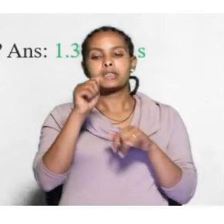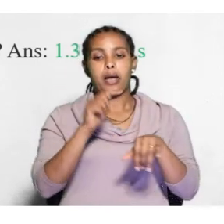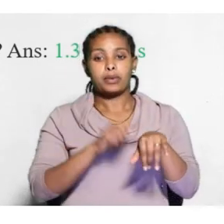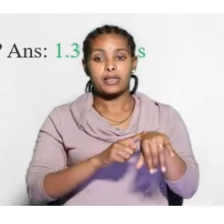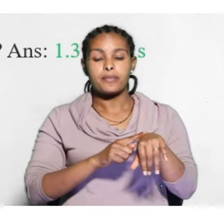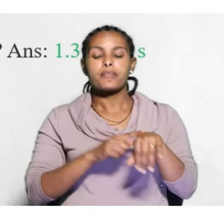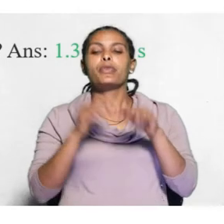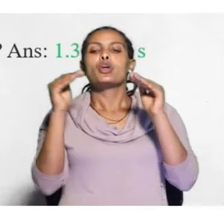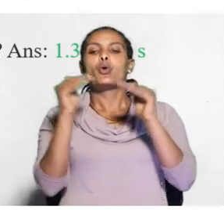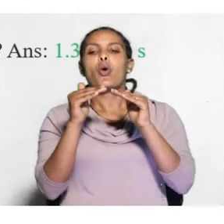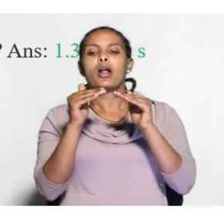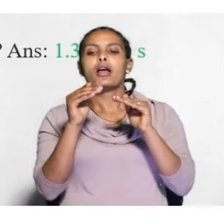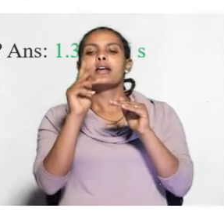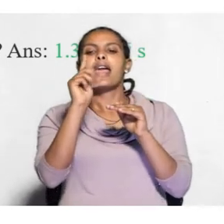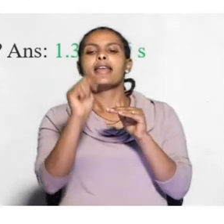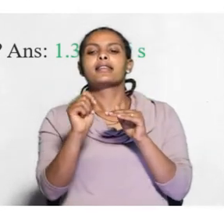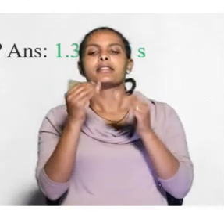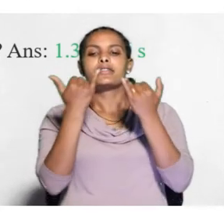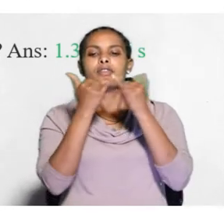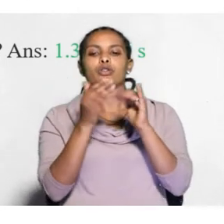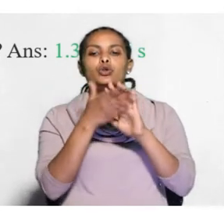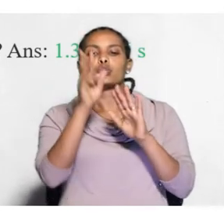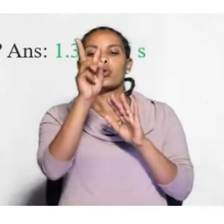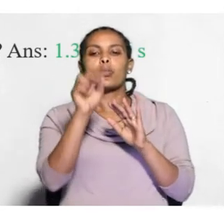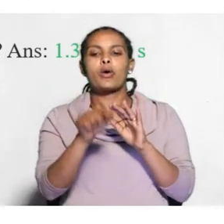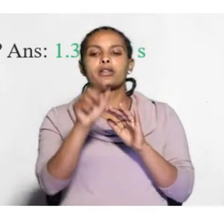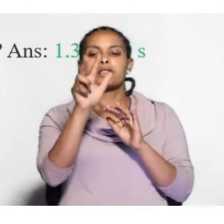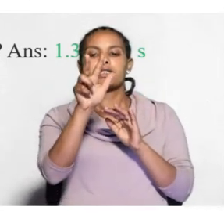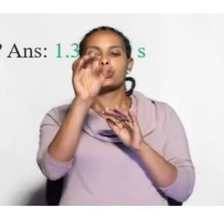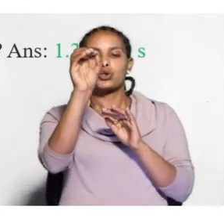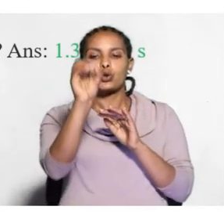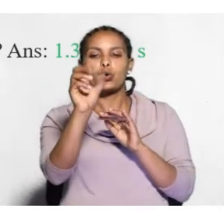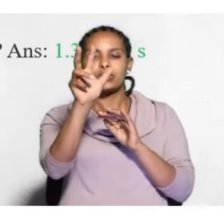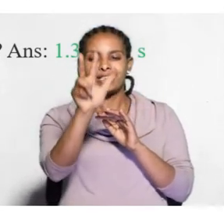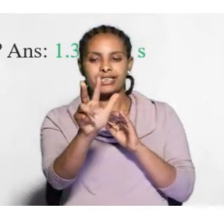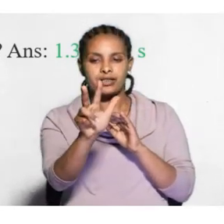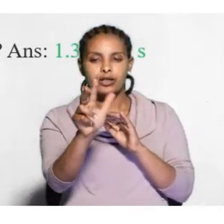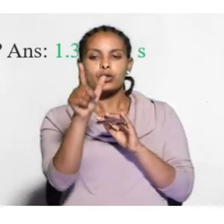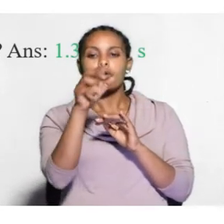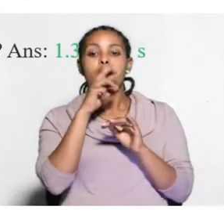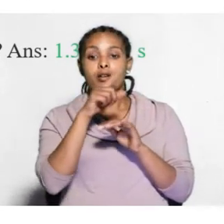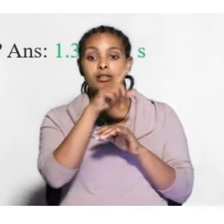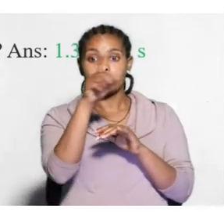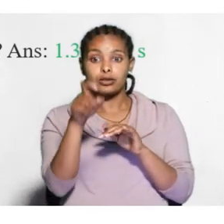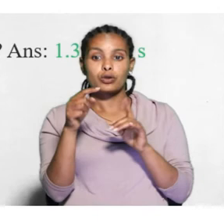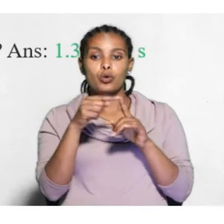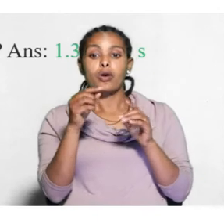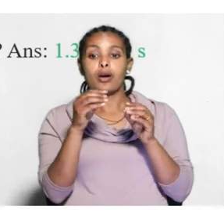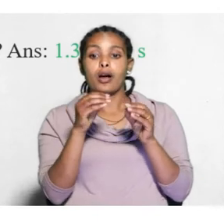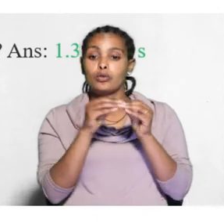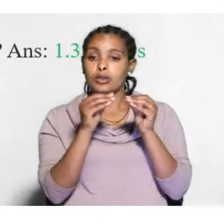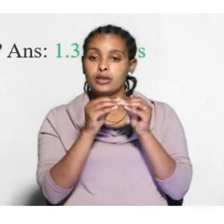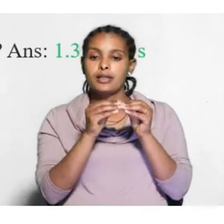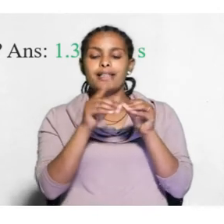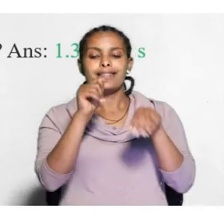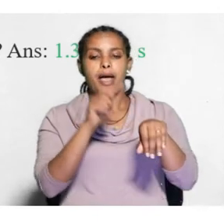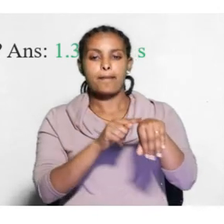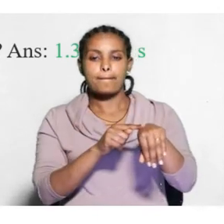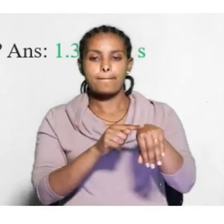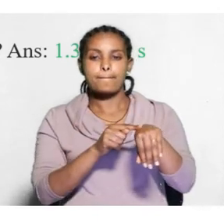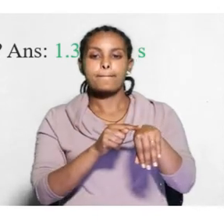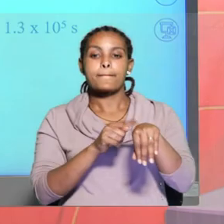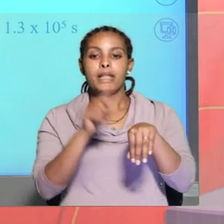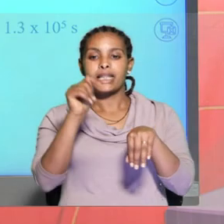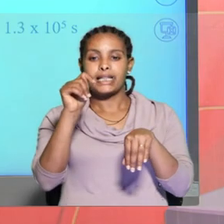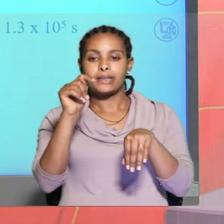equal k team divided by 2.30 stream you are asked to calculate time